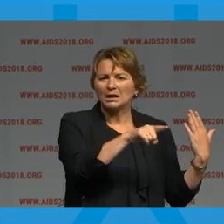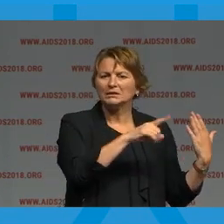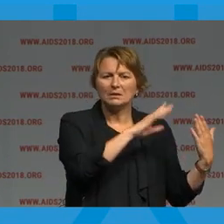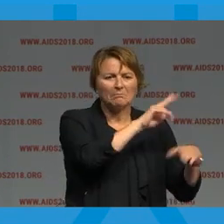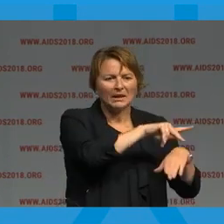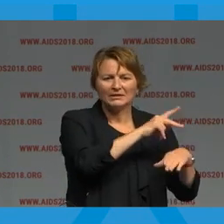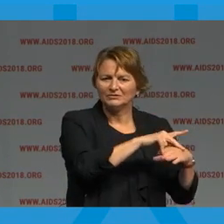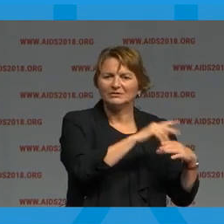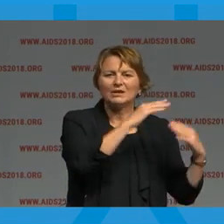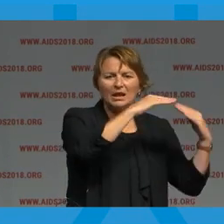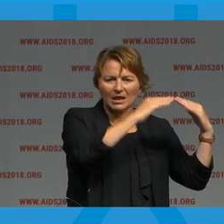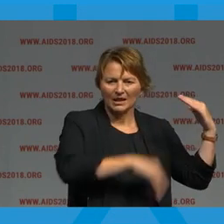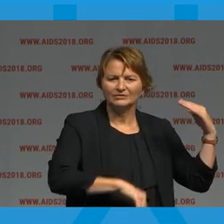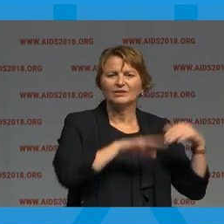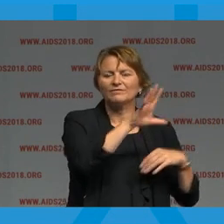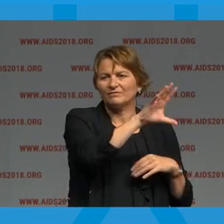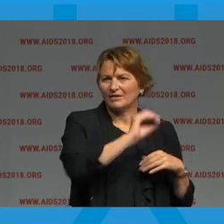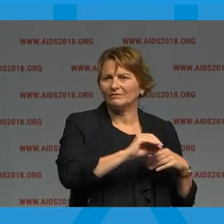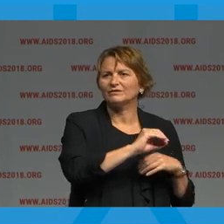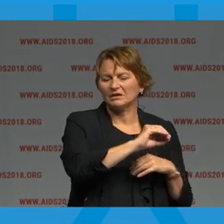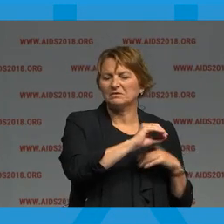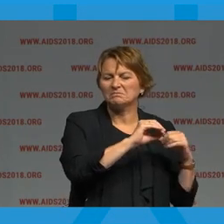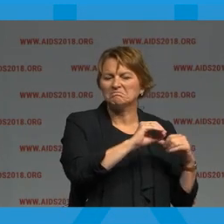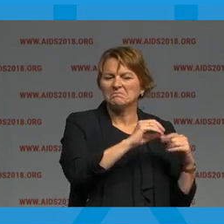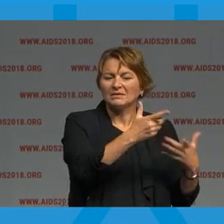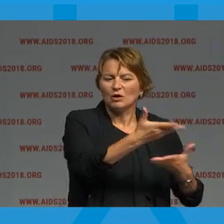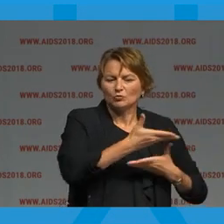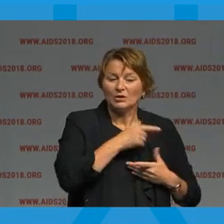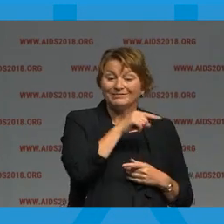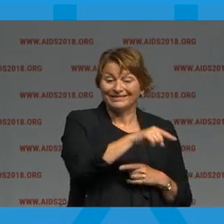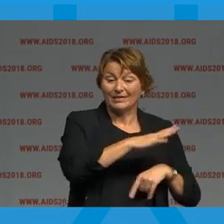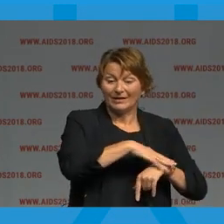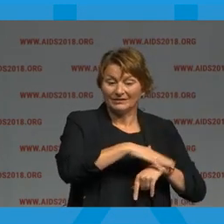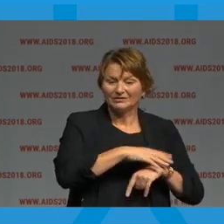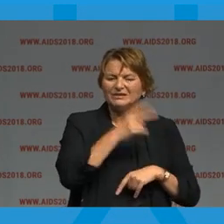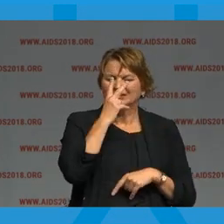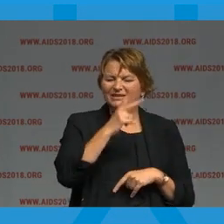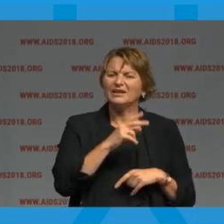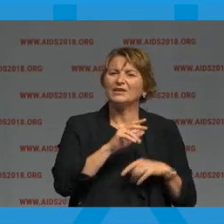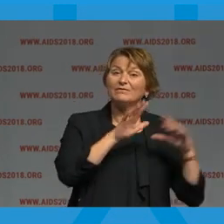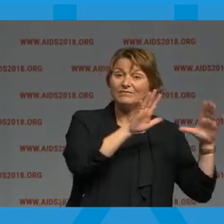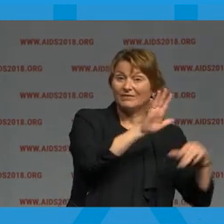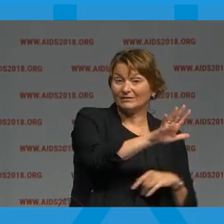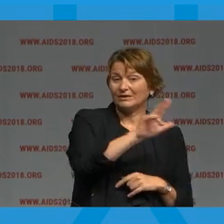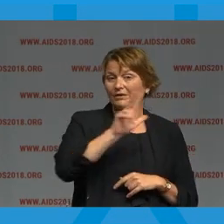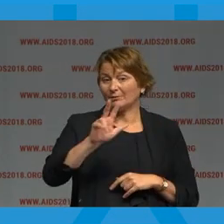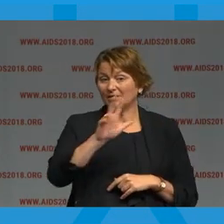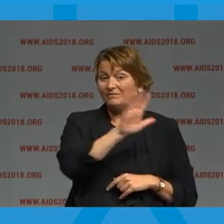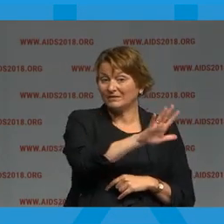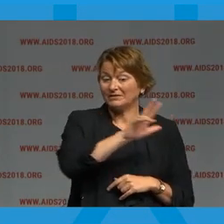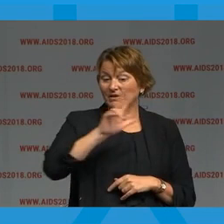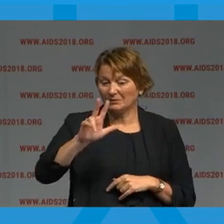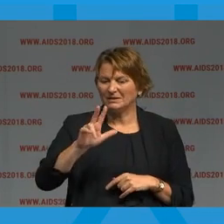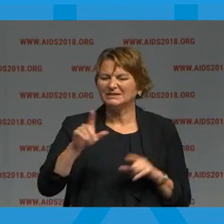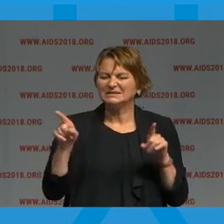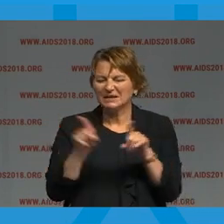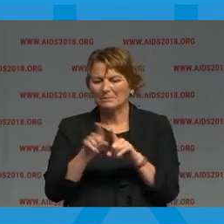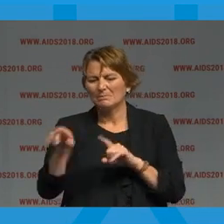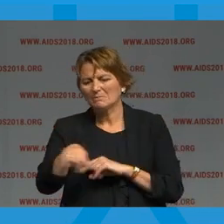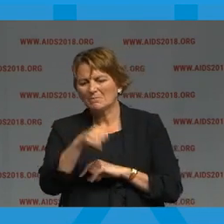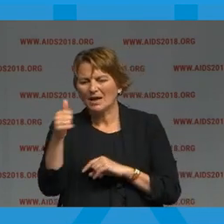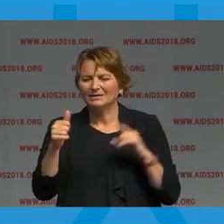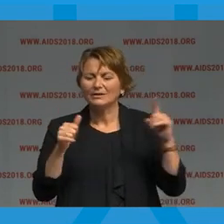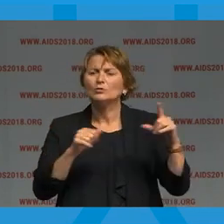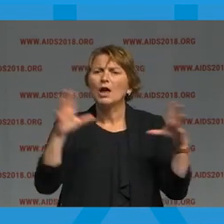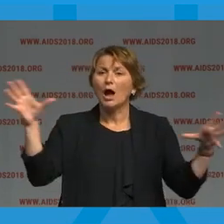copies at this time. And the ACTG 5353 took, instead of 20 as we did, they took